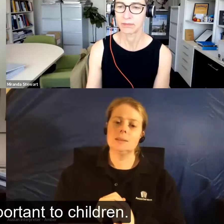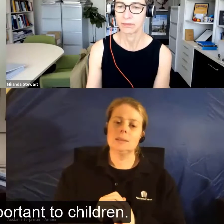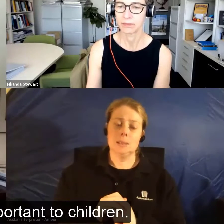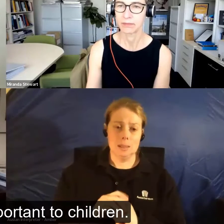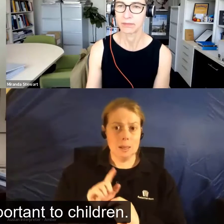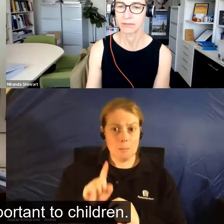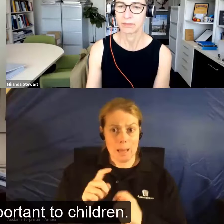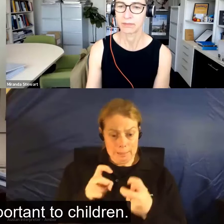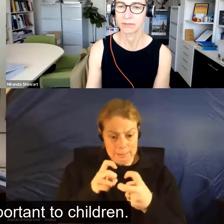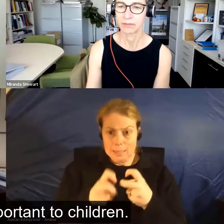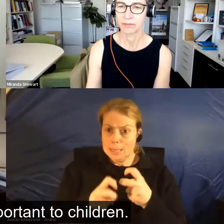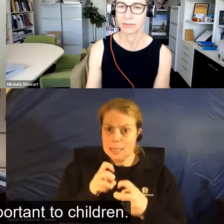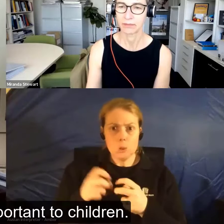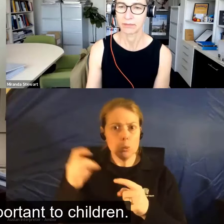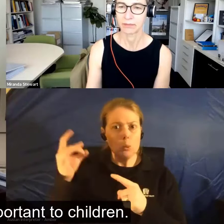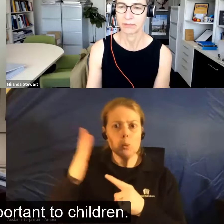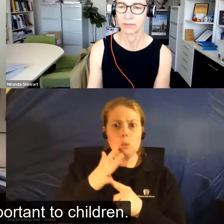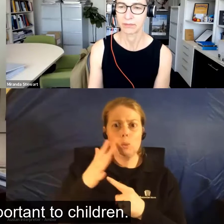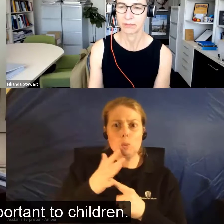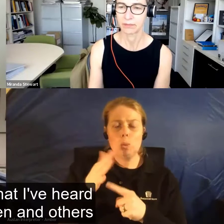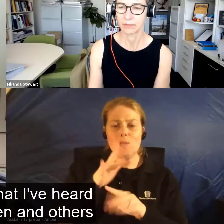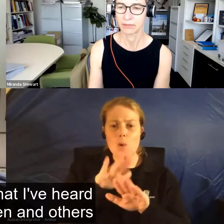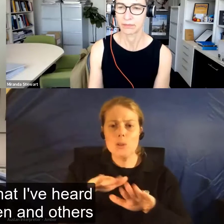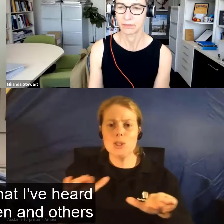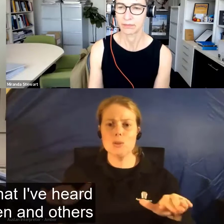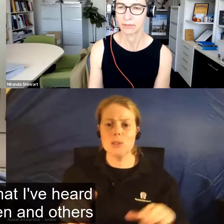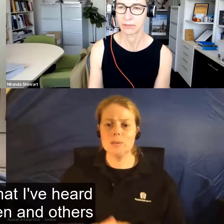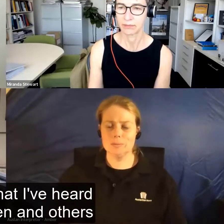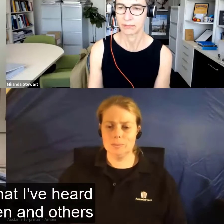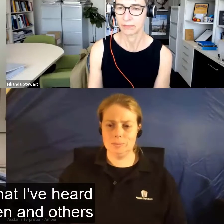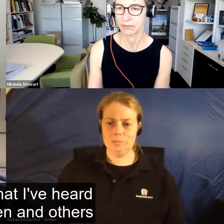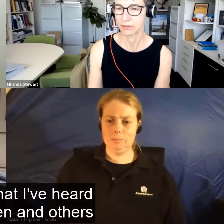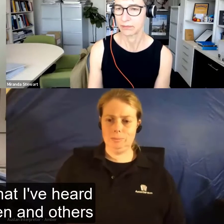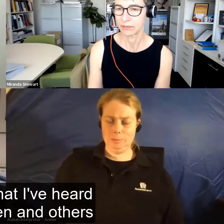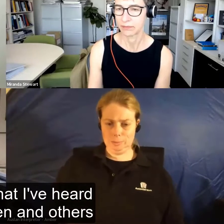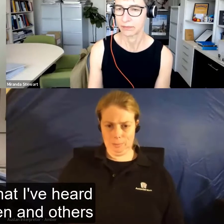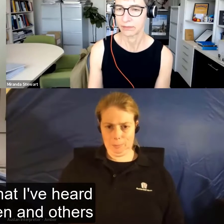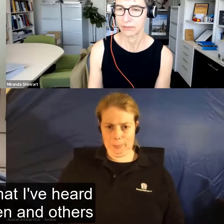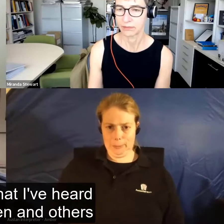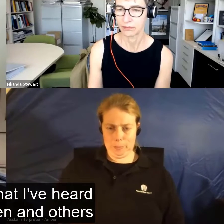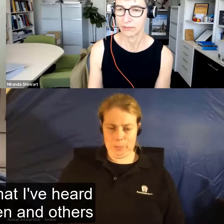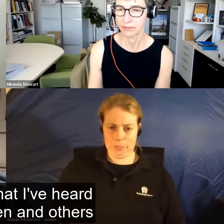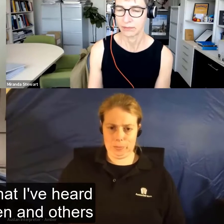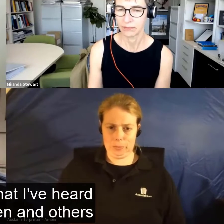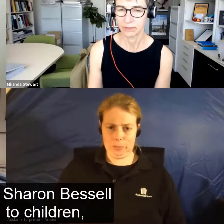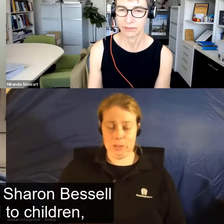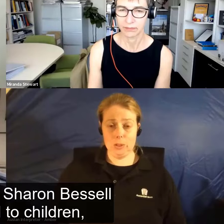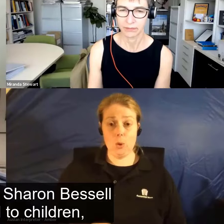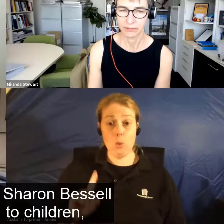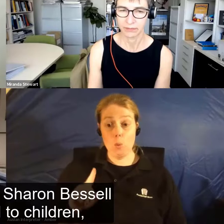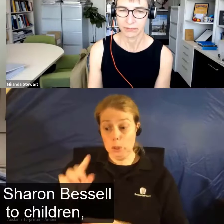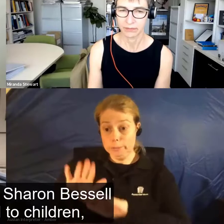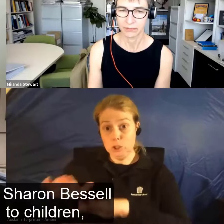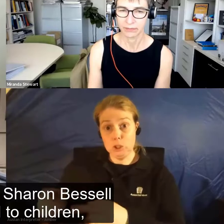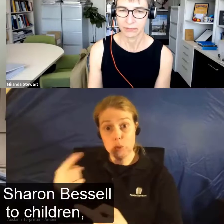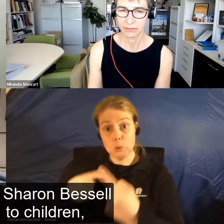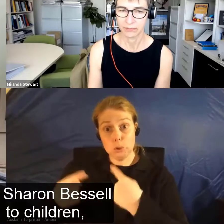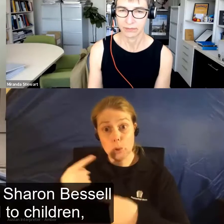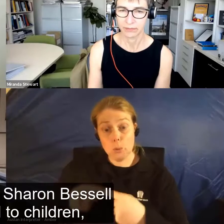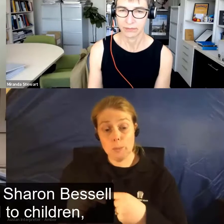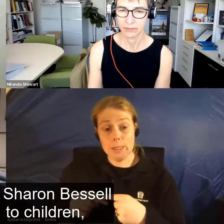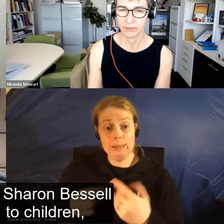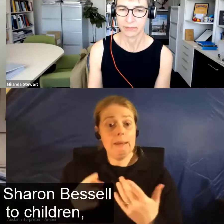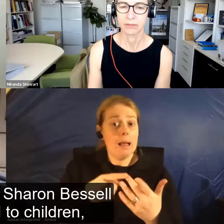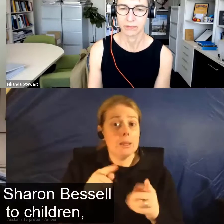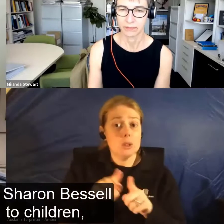issues that are very important to children. So as to what I've heard from children and others, like Professor